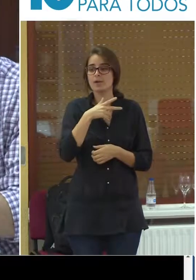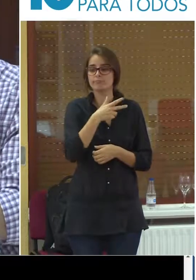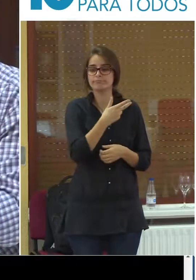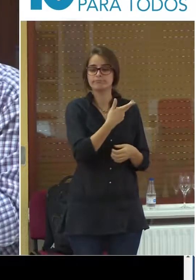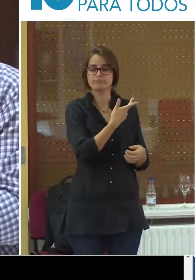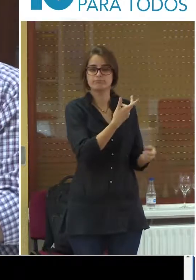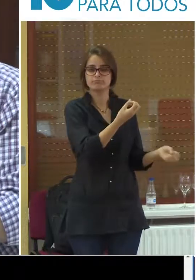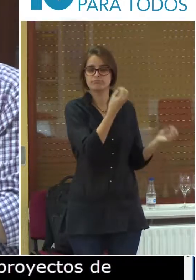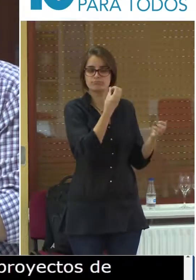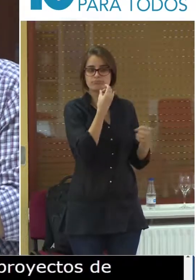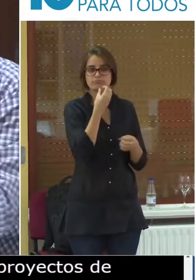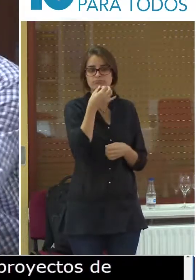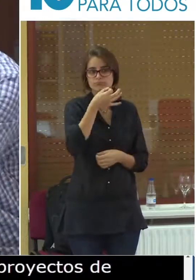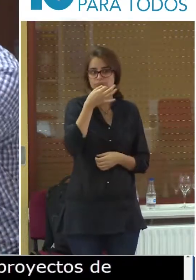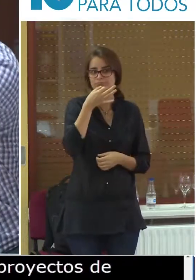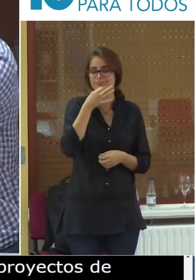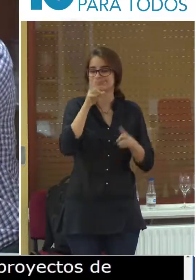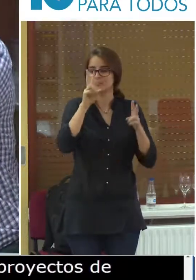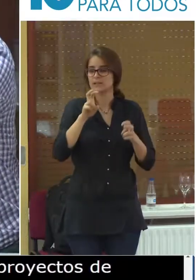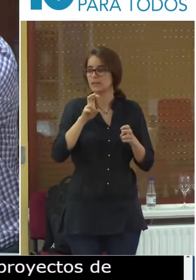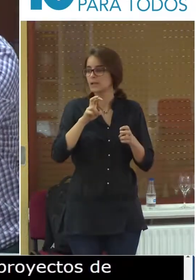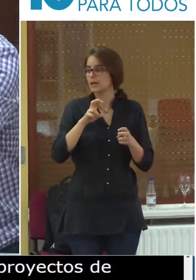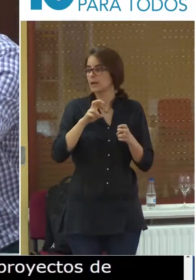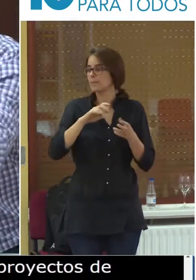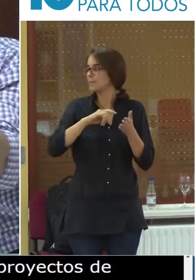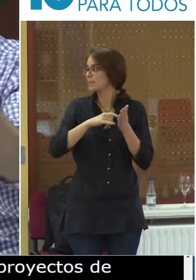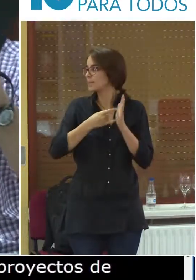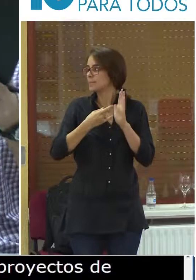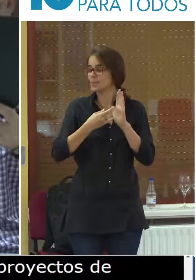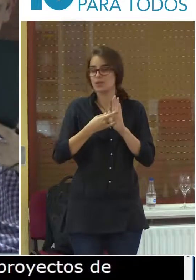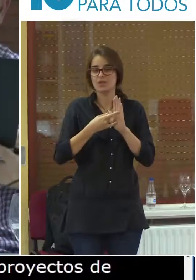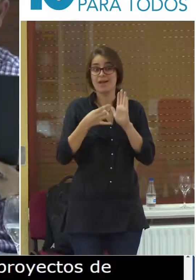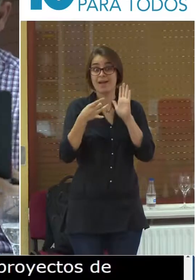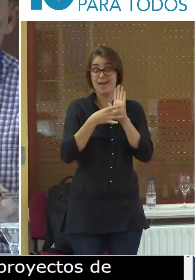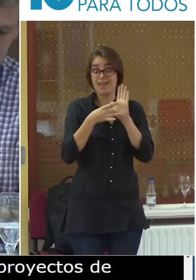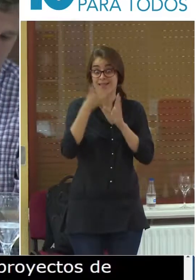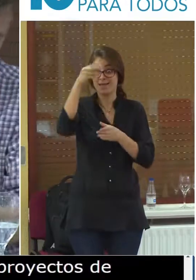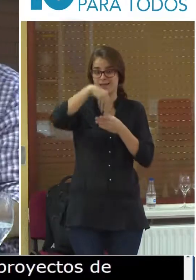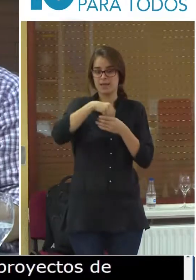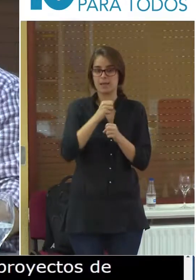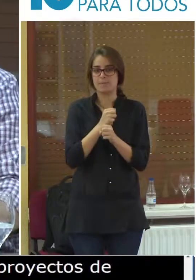Iñaki will talk to us now about accessibility in employment.